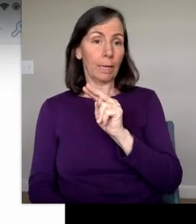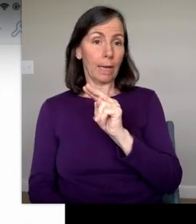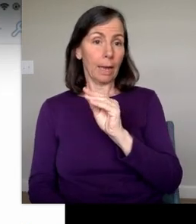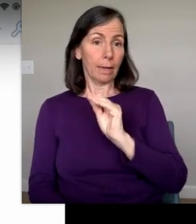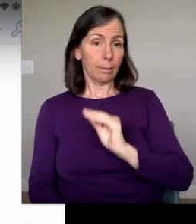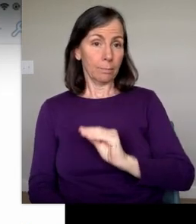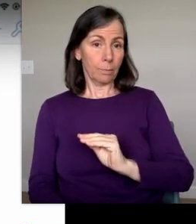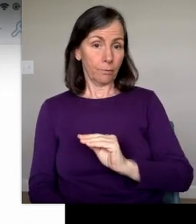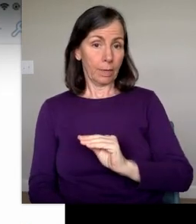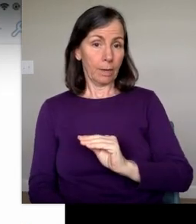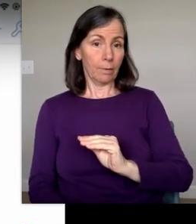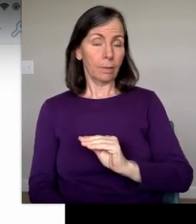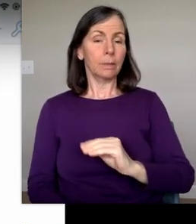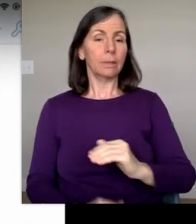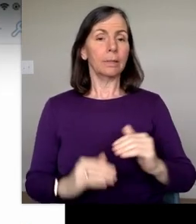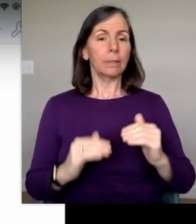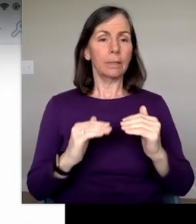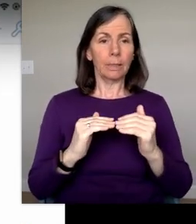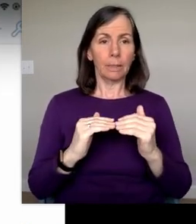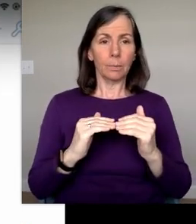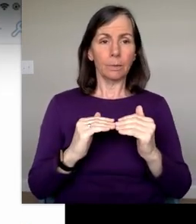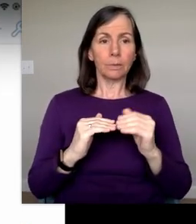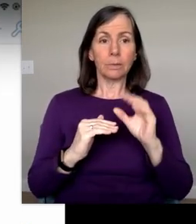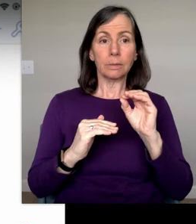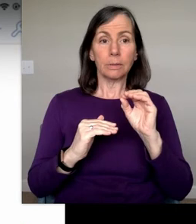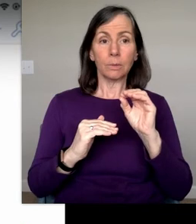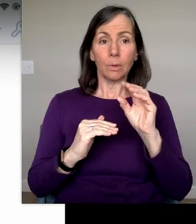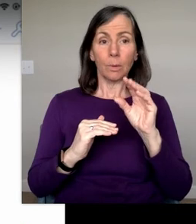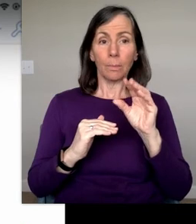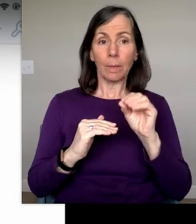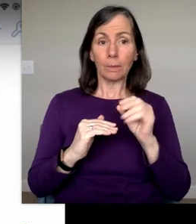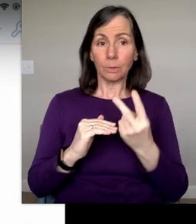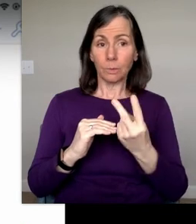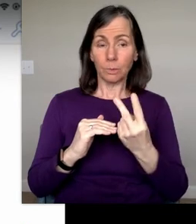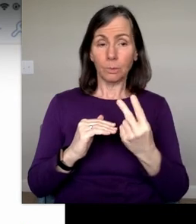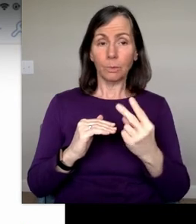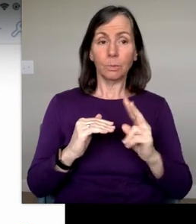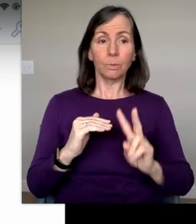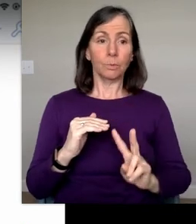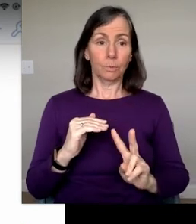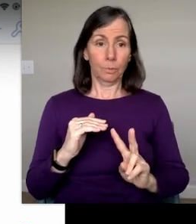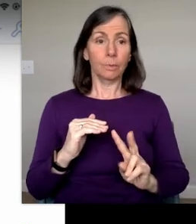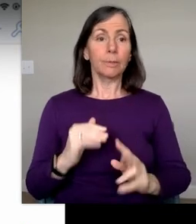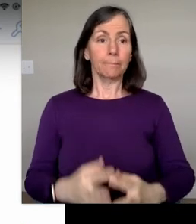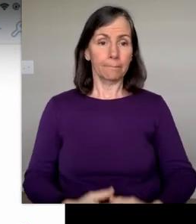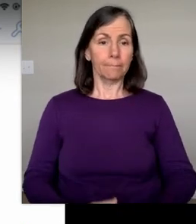equals 0 plus 2, which is 2.